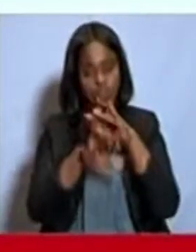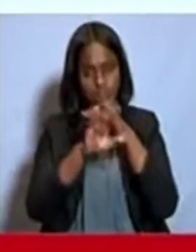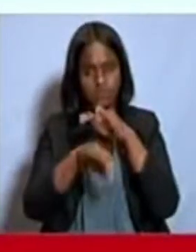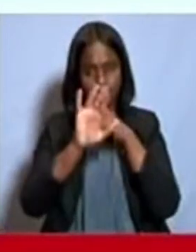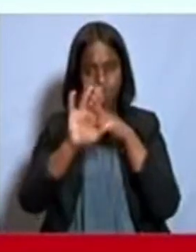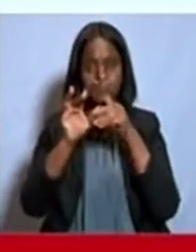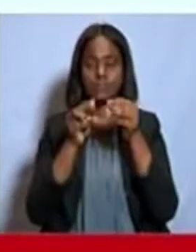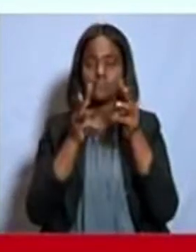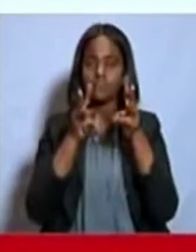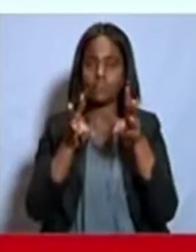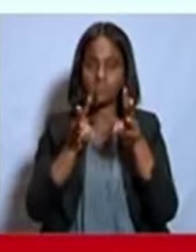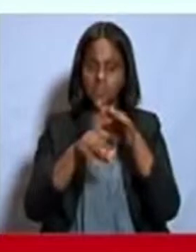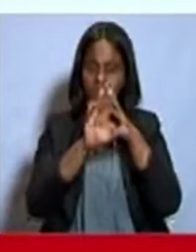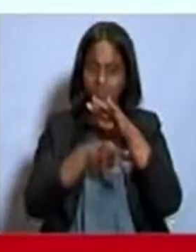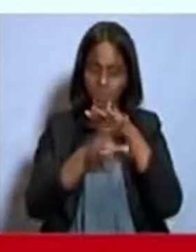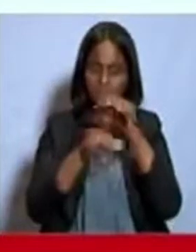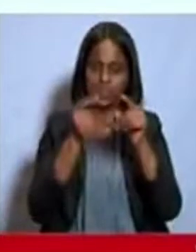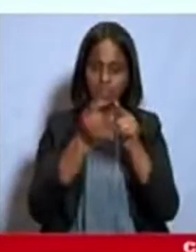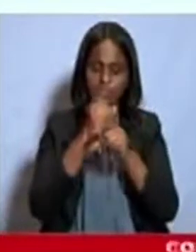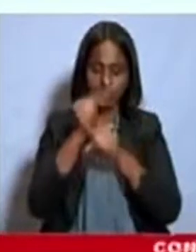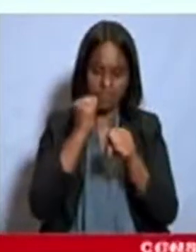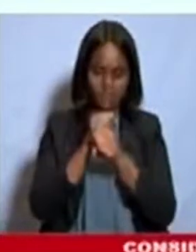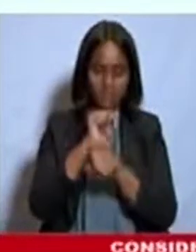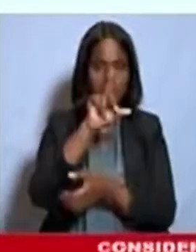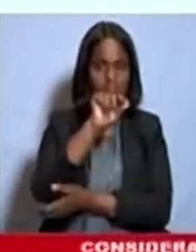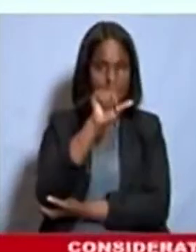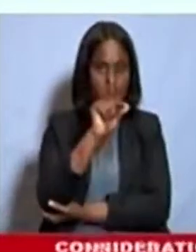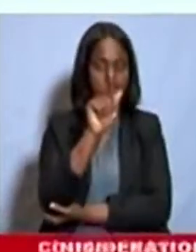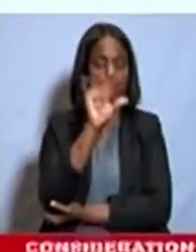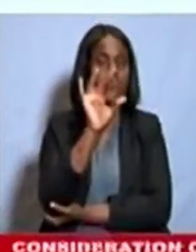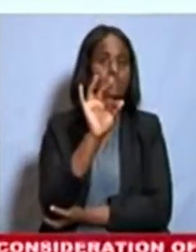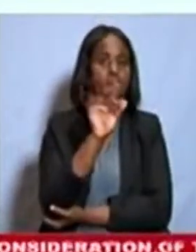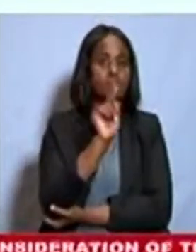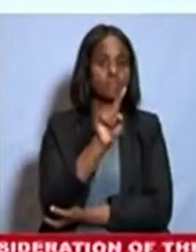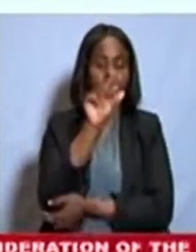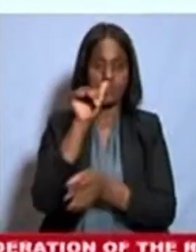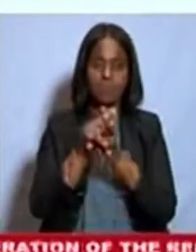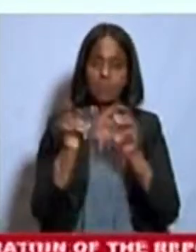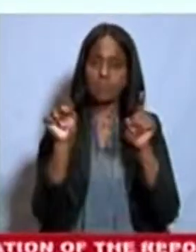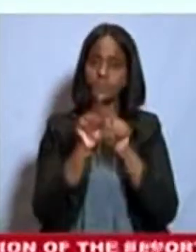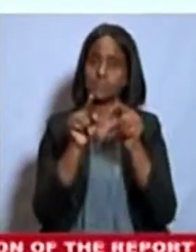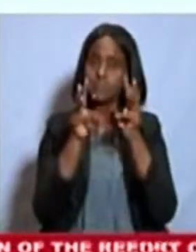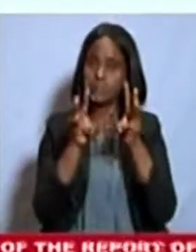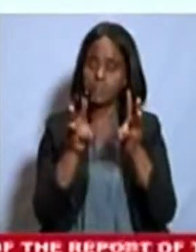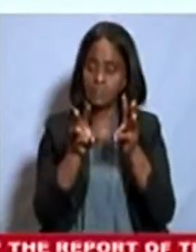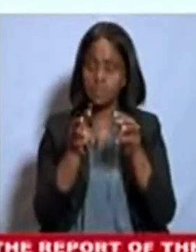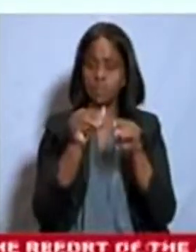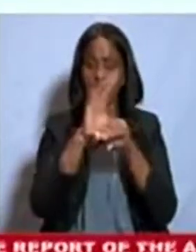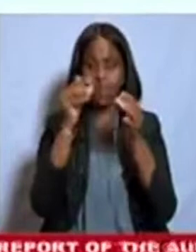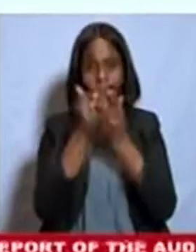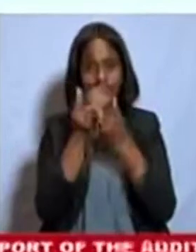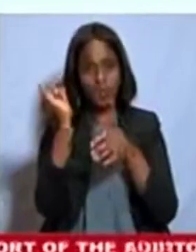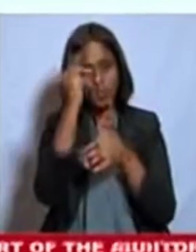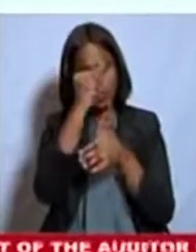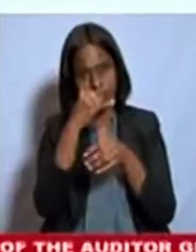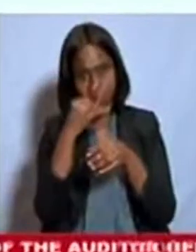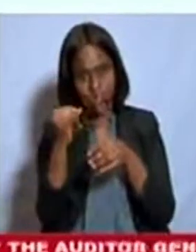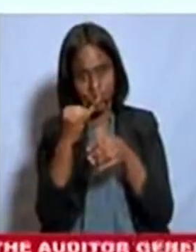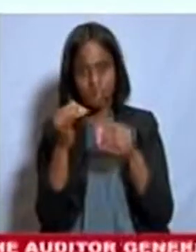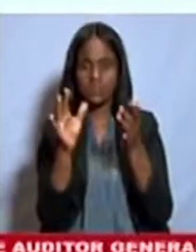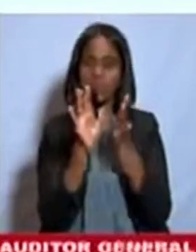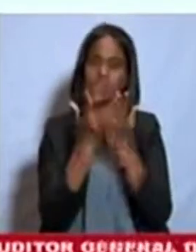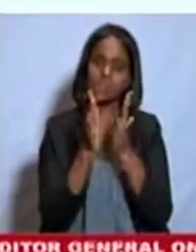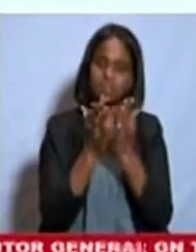portfolio mandate since the year 2019. In this regard, survey diagrams, lease